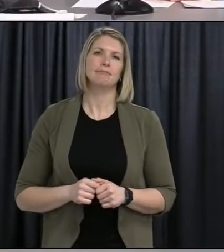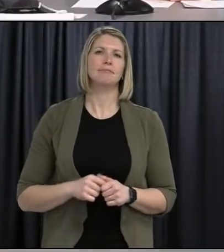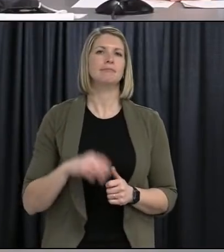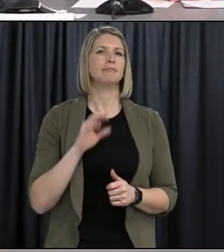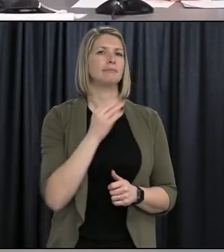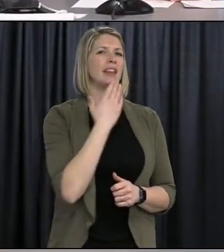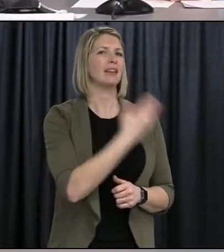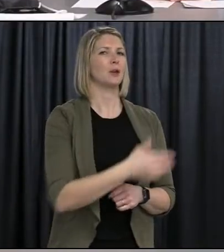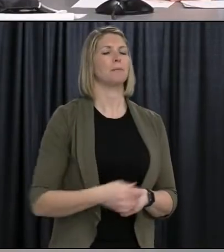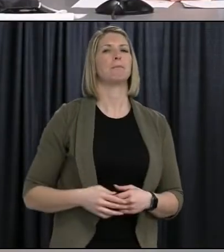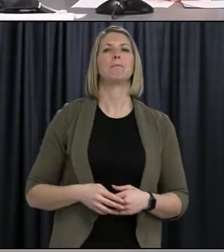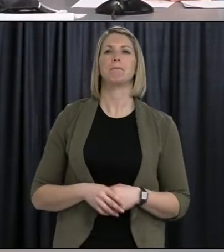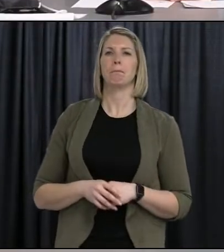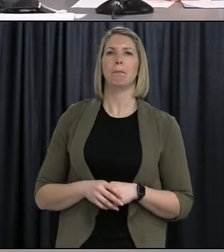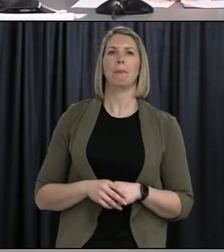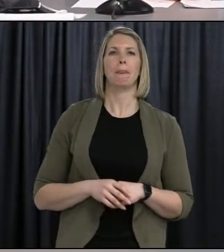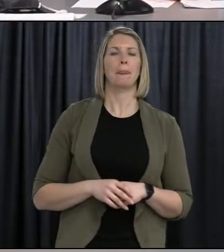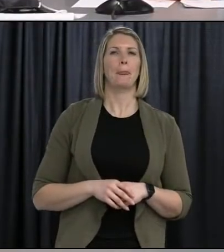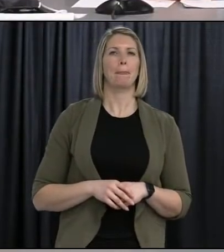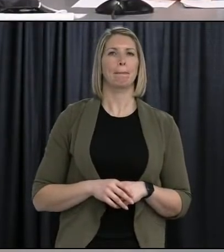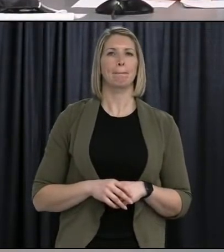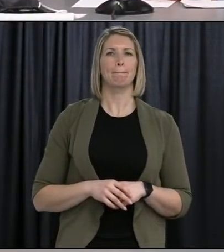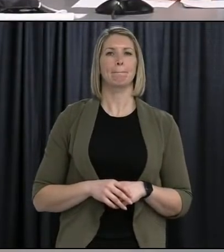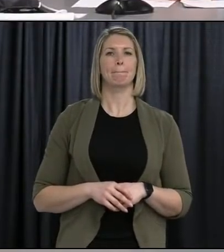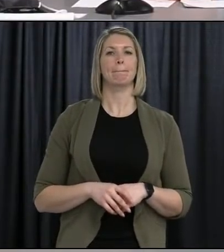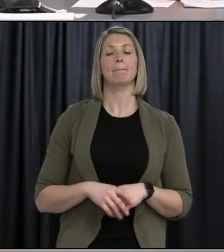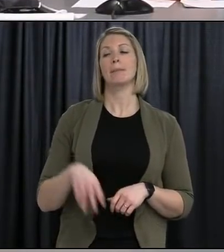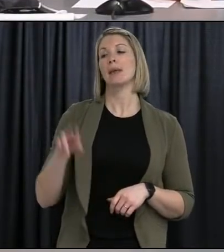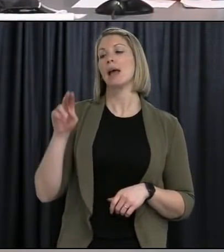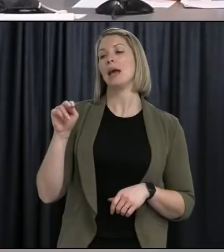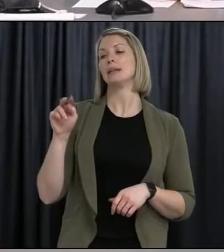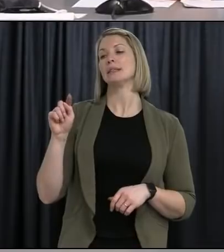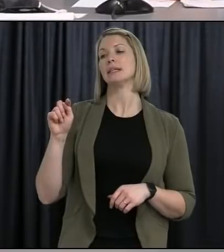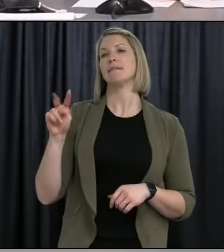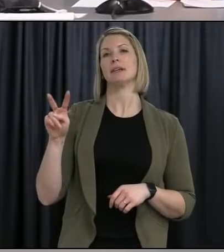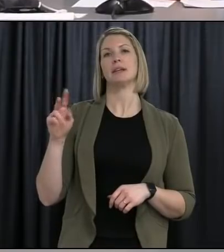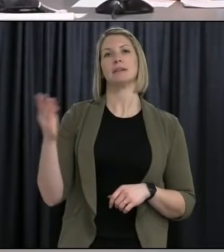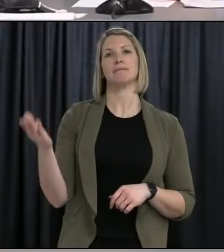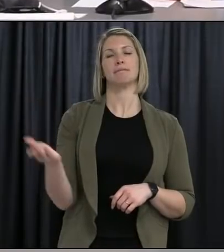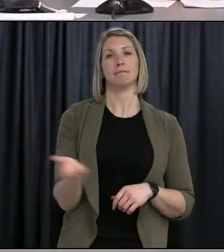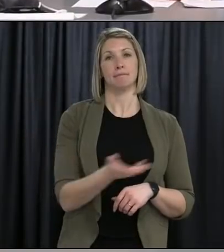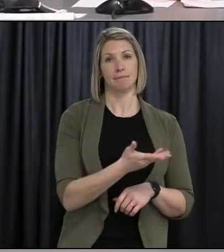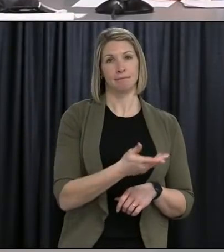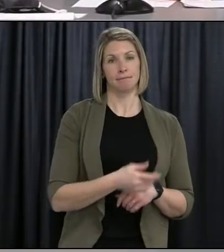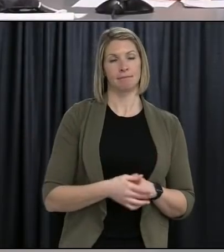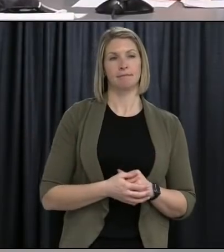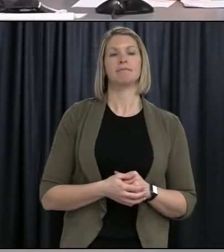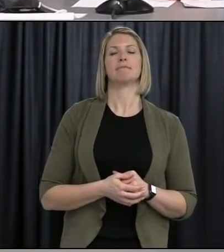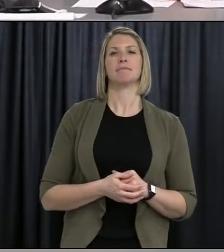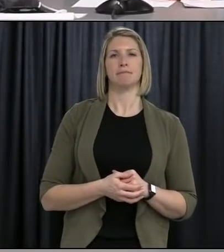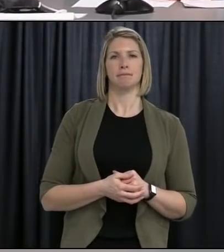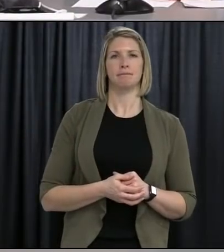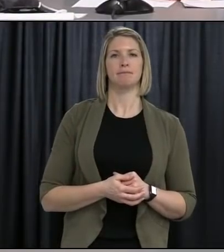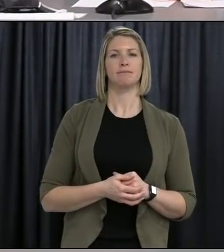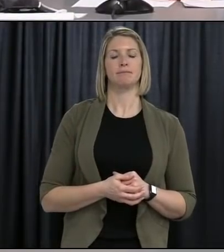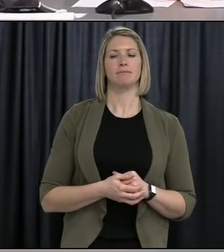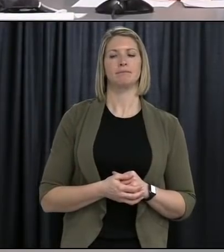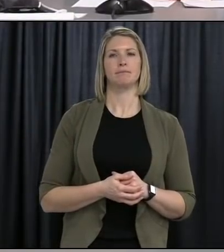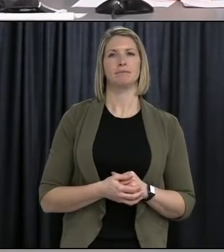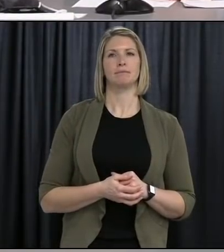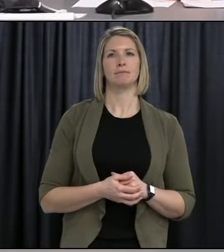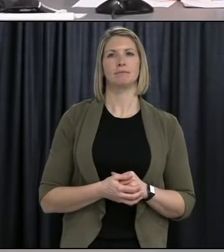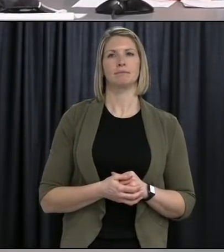Thank you. Kellyanne Roberts with NTV, do you have a final question? I do.